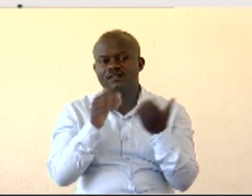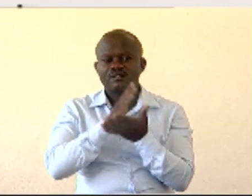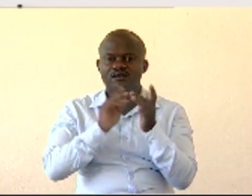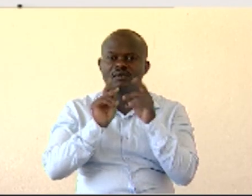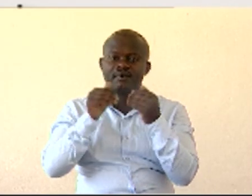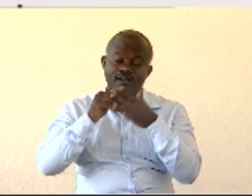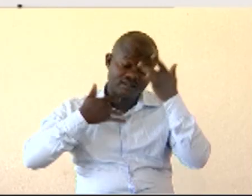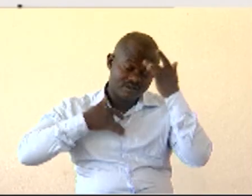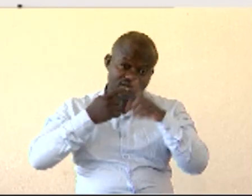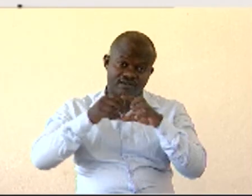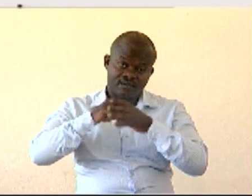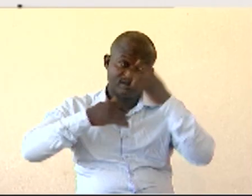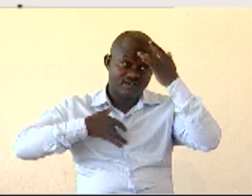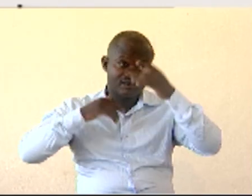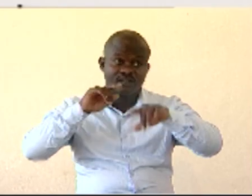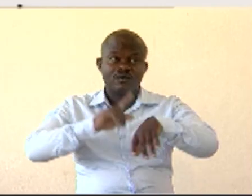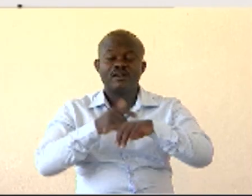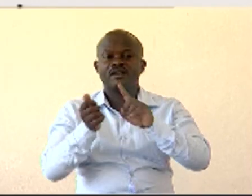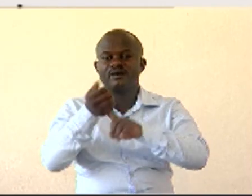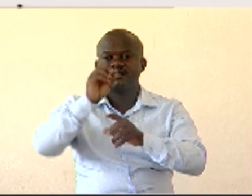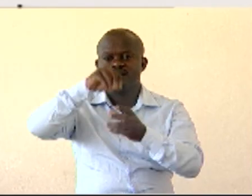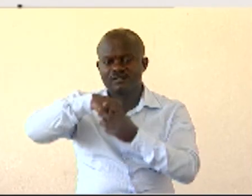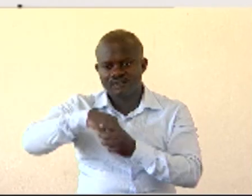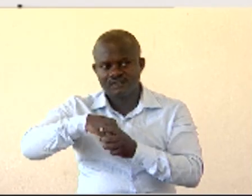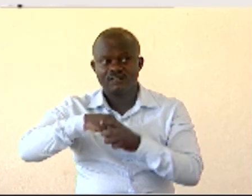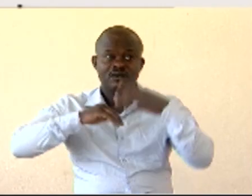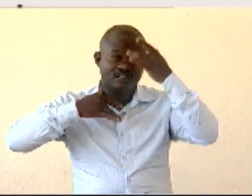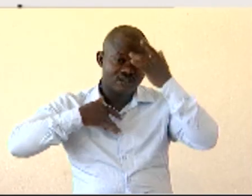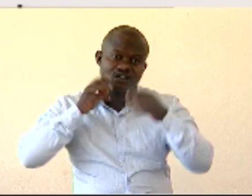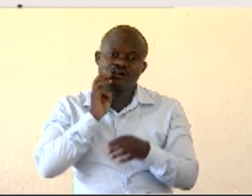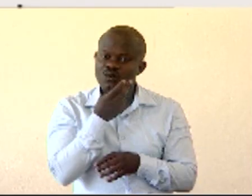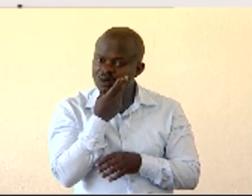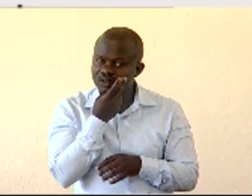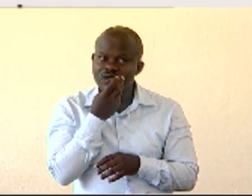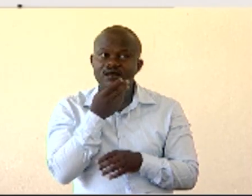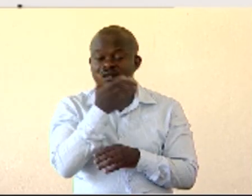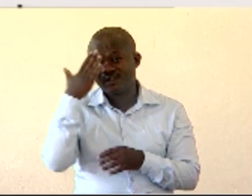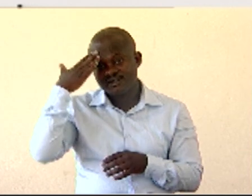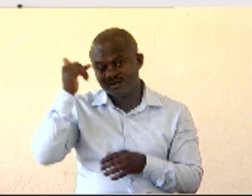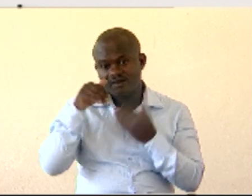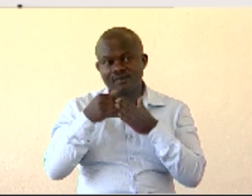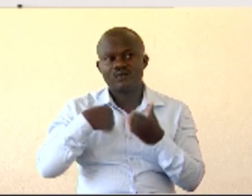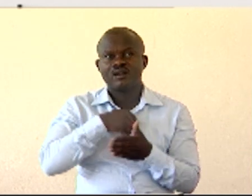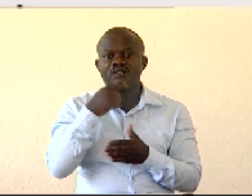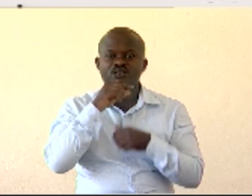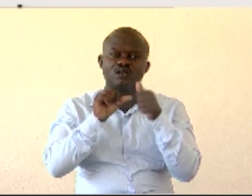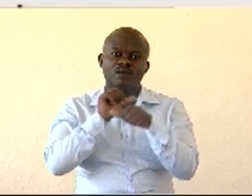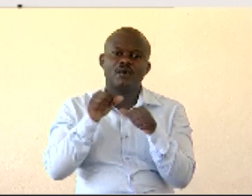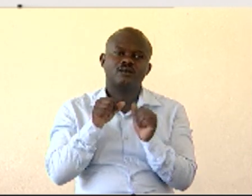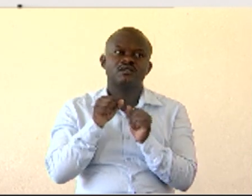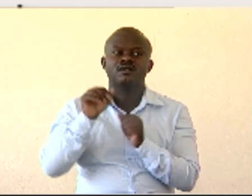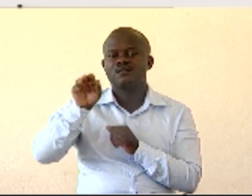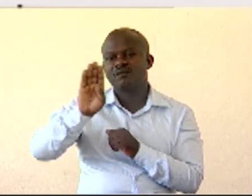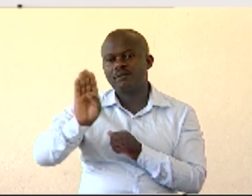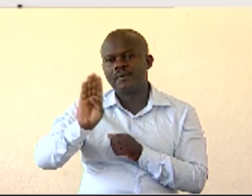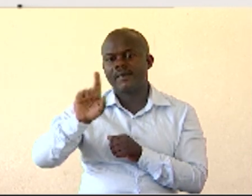suffer from a disease when they take in a contaminated water. That's why we have to talk about in biology. Biology